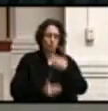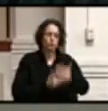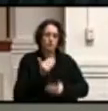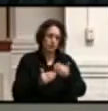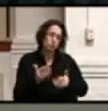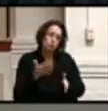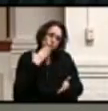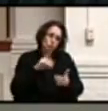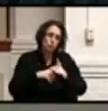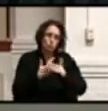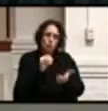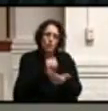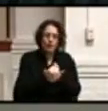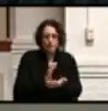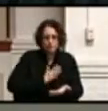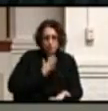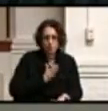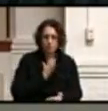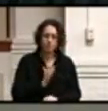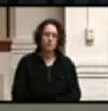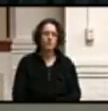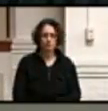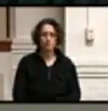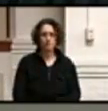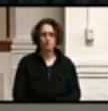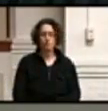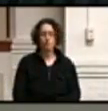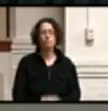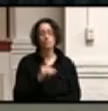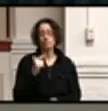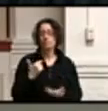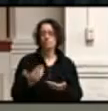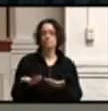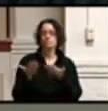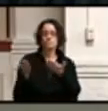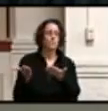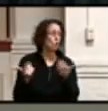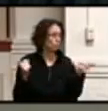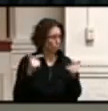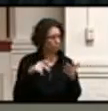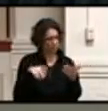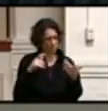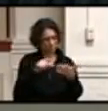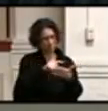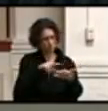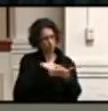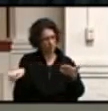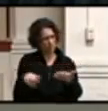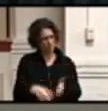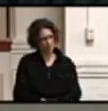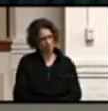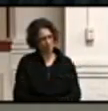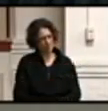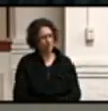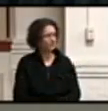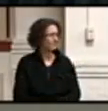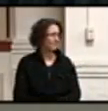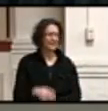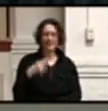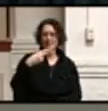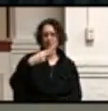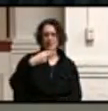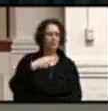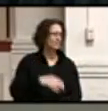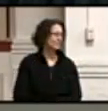you get us off on the right foot. You want to make a motion? Yeah, to advise... No, it's right there. Oh, where is it? Under H. I said in the